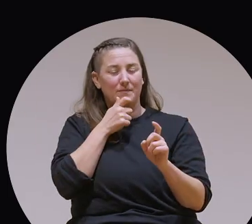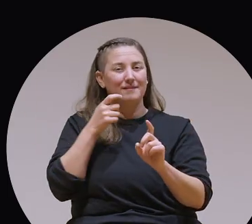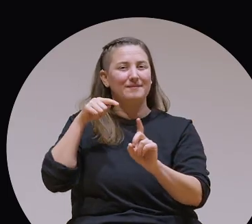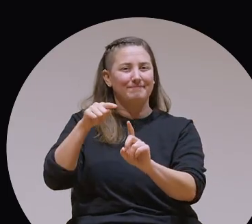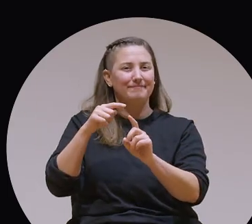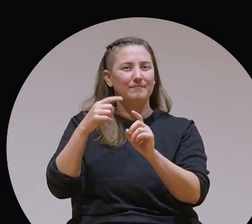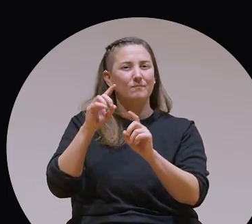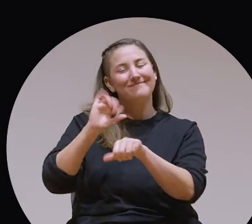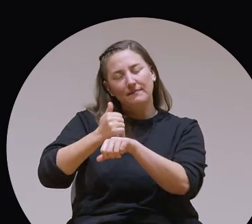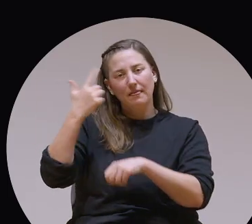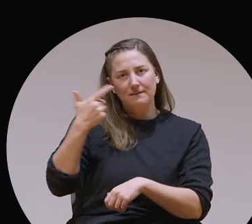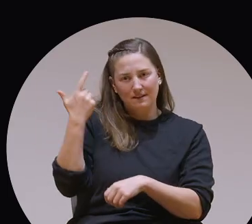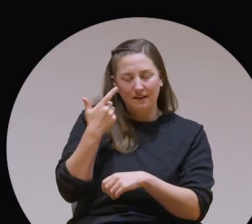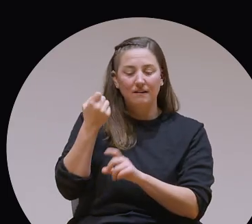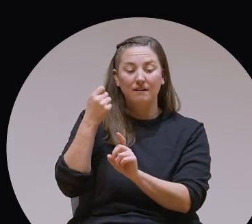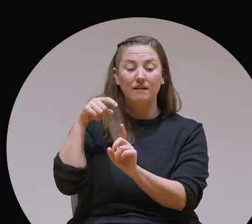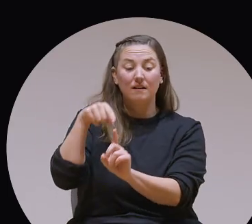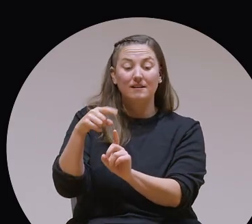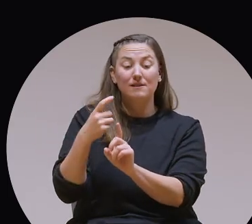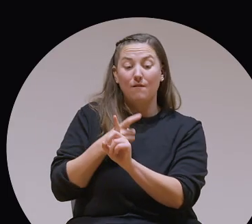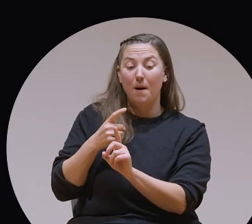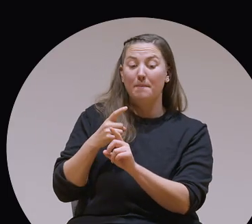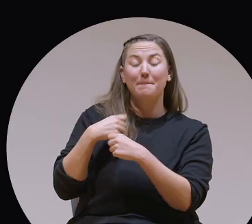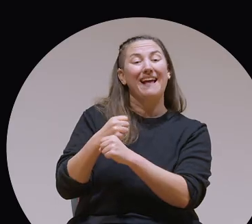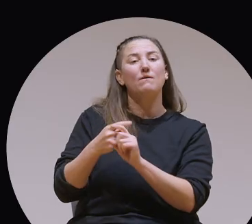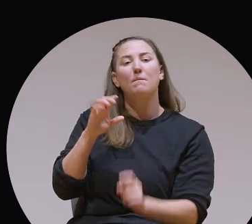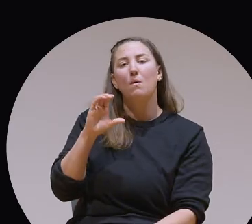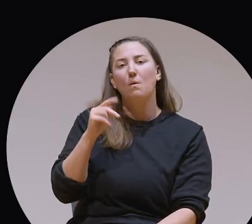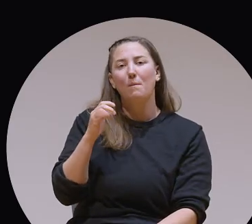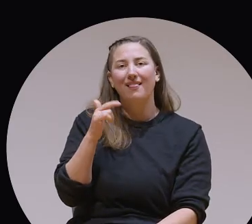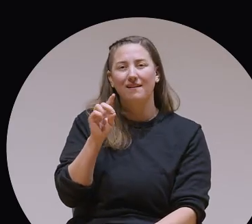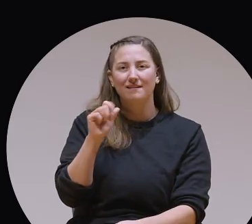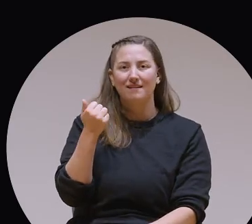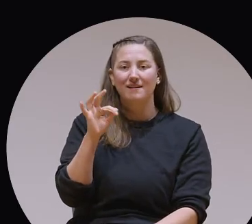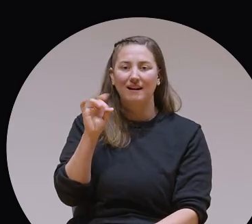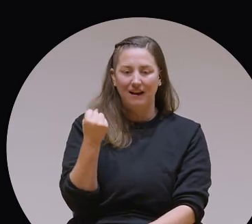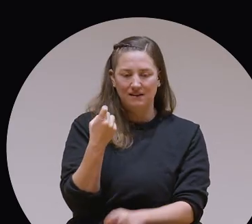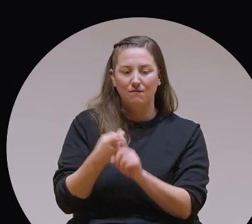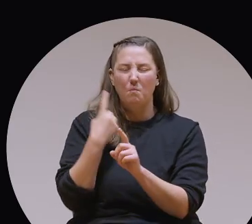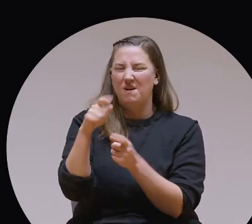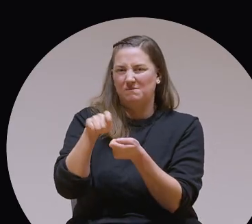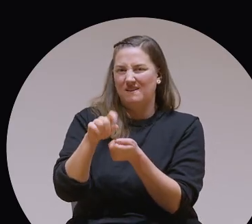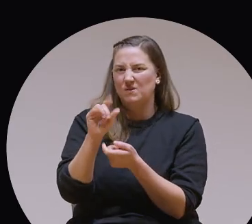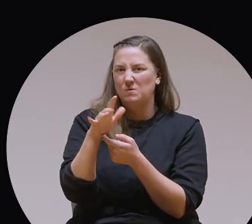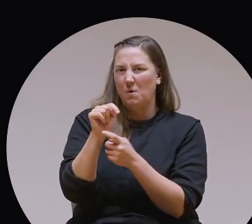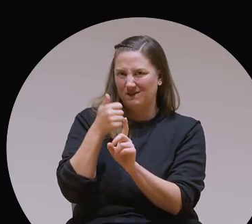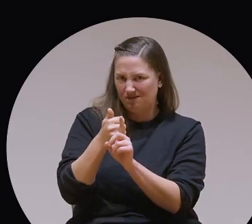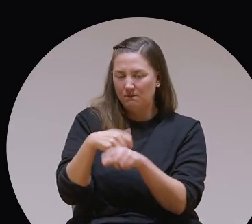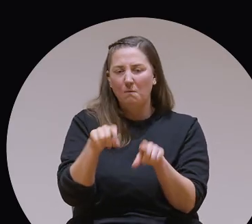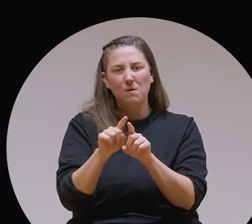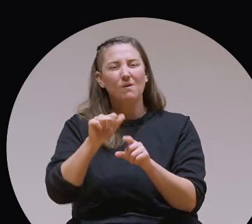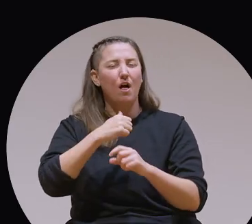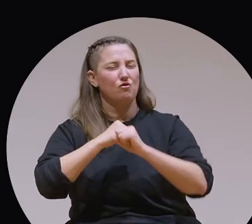London. And these were commissioned from Copeland in the 1880s by a docent and a guard